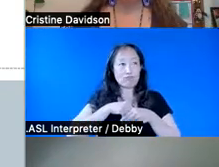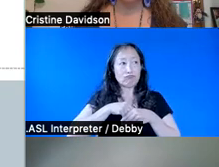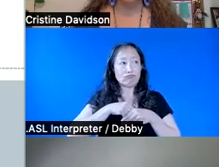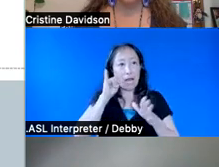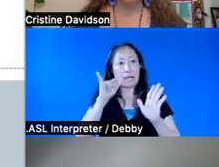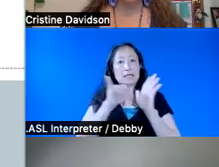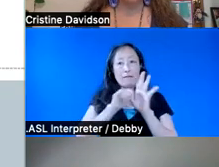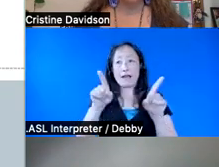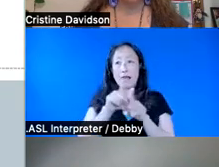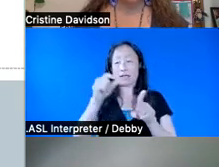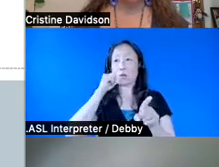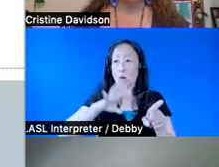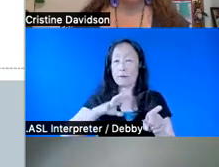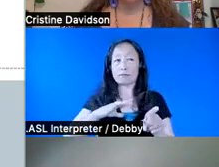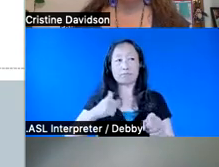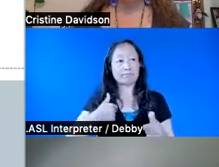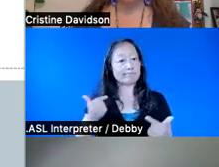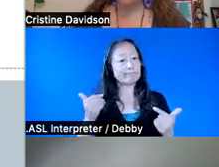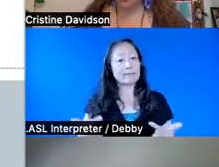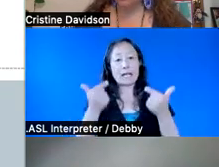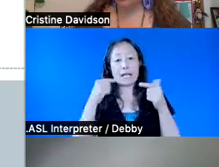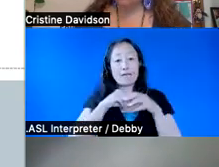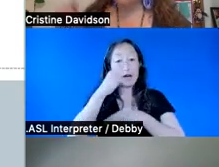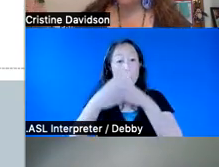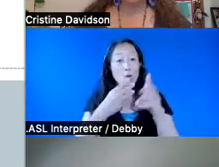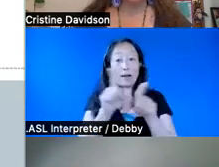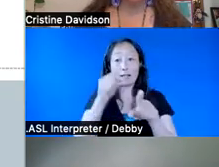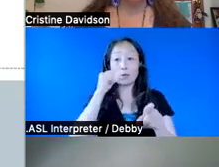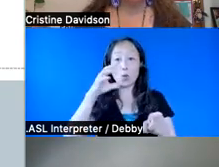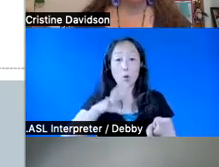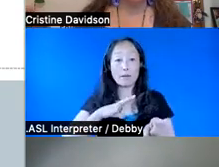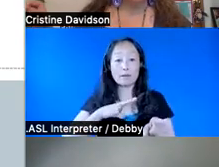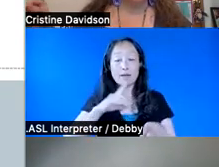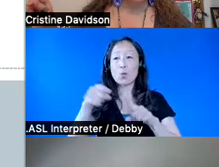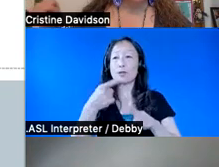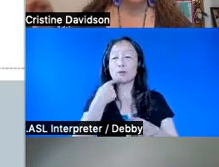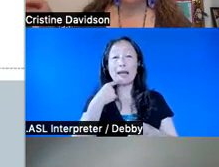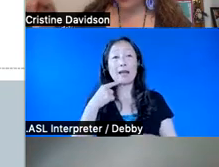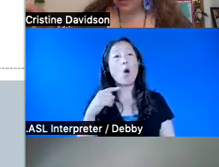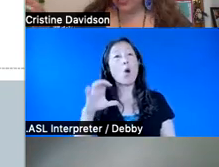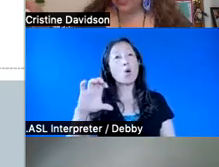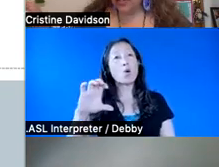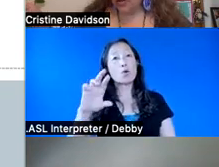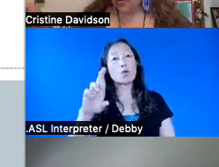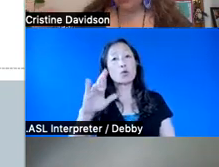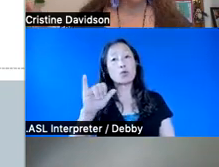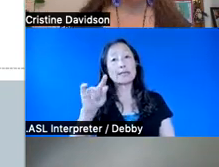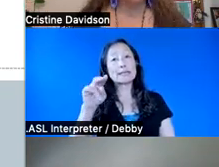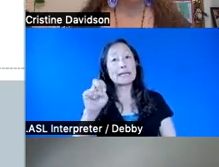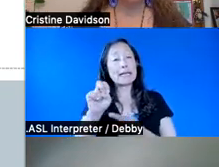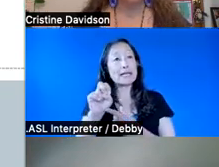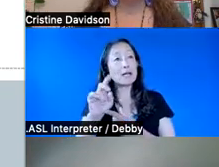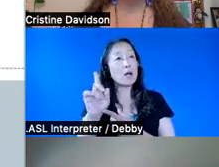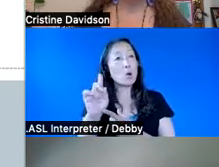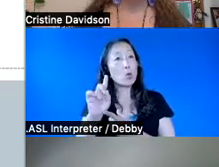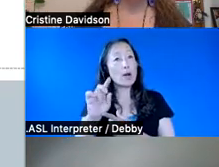live in the world as a woman. So when you talk about, oh, Christine, you know, where did Christine go? Oh, she went